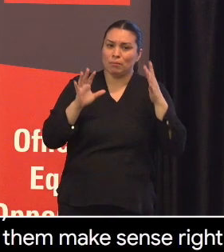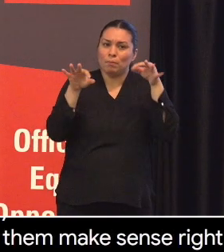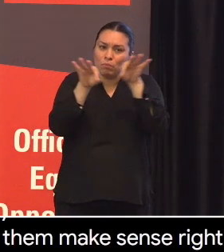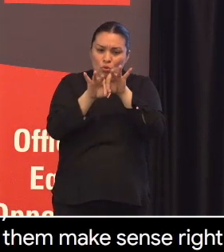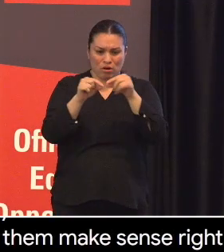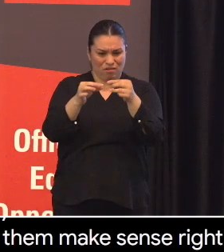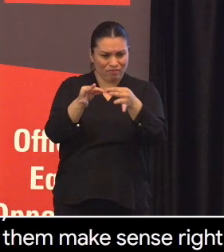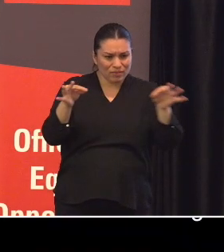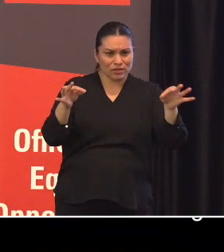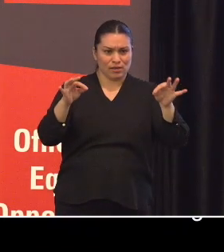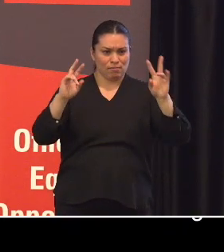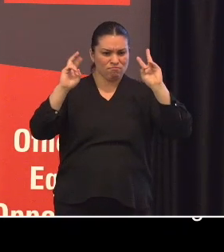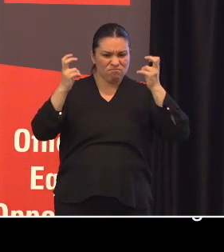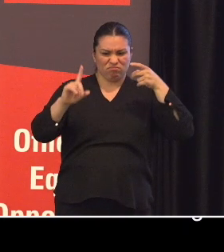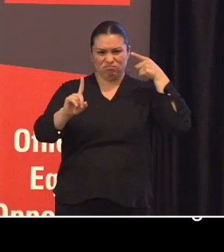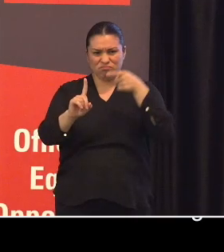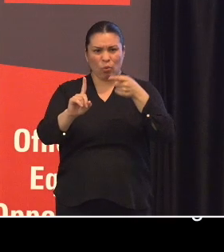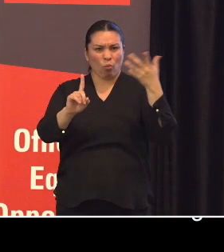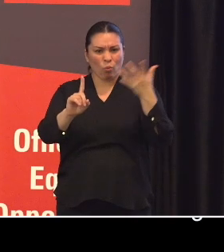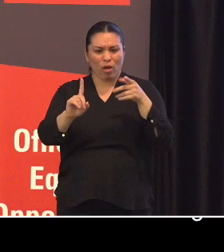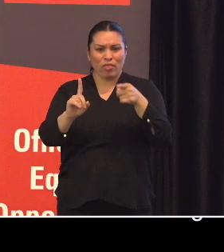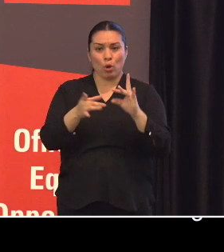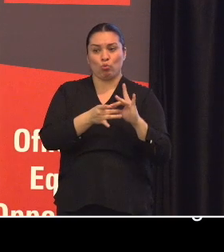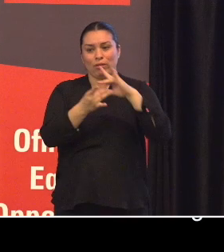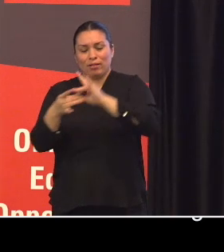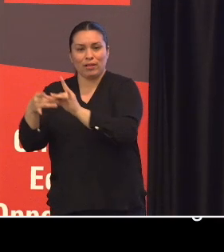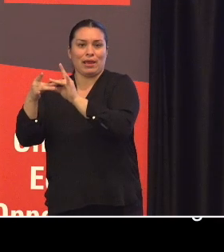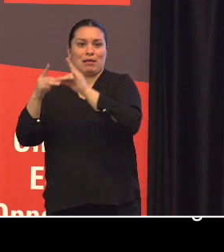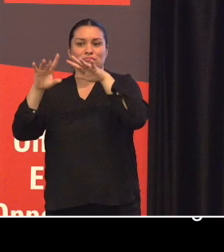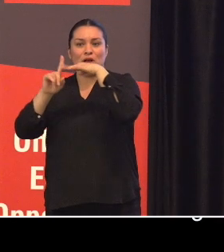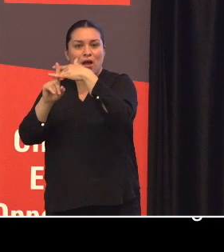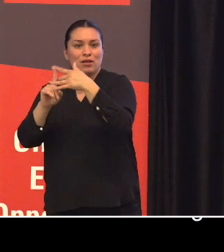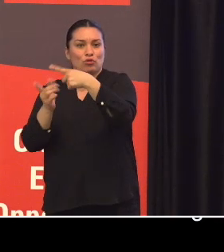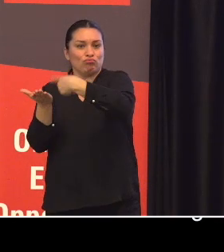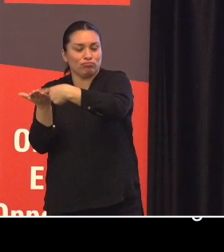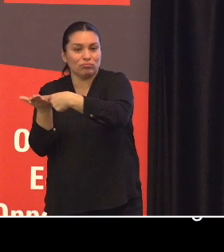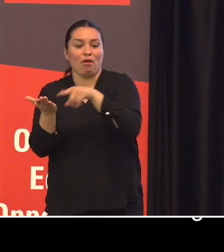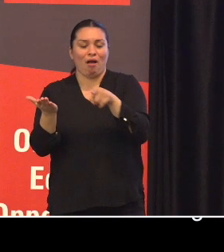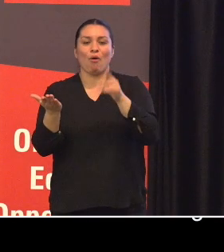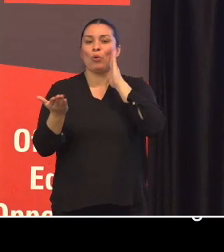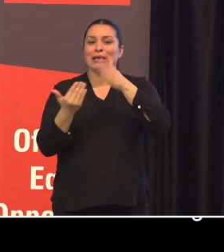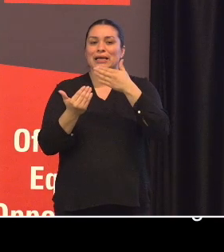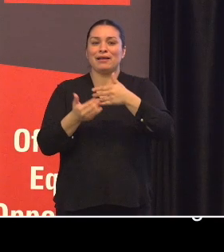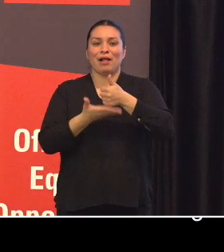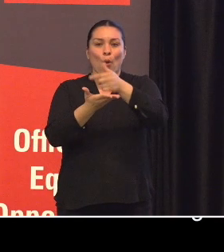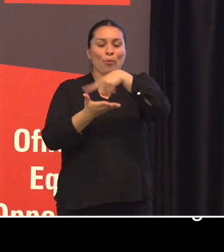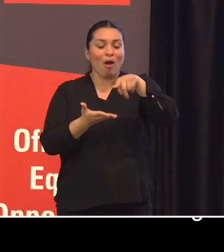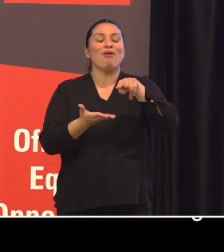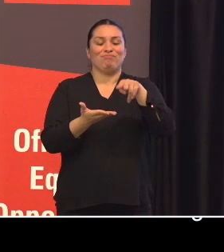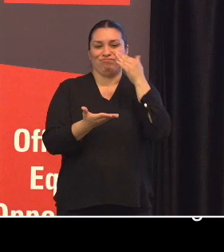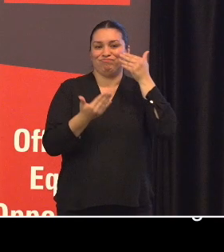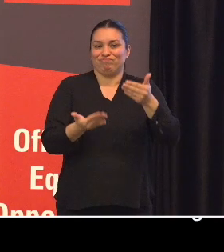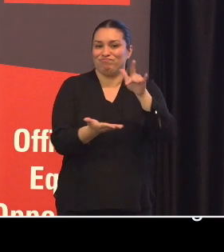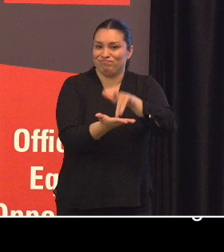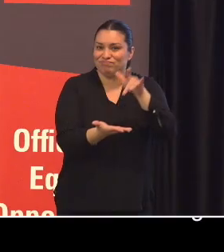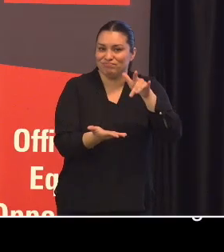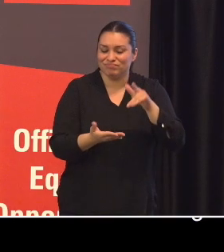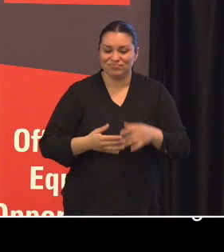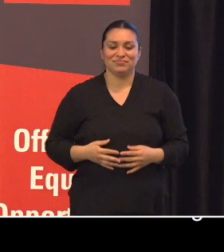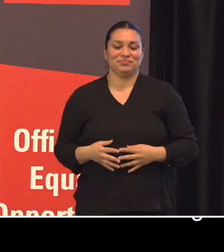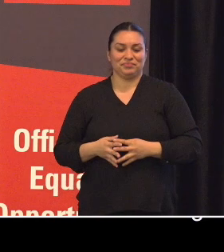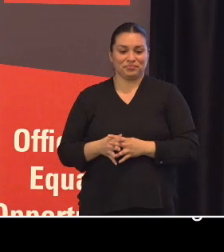it's 2025. If I don't know where a link is going to take me, I guarantee you I'm not clicking on it, right? Anybody else, like I'm not doing